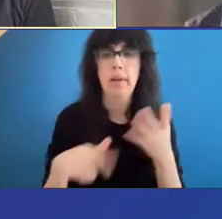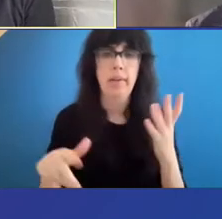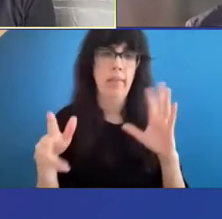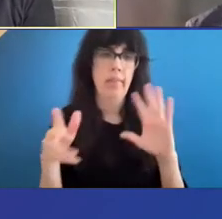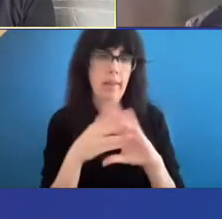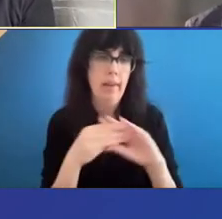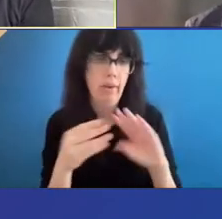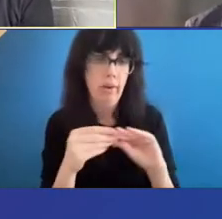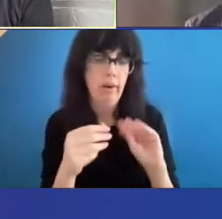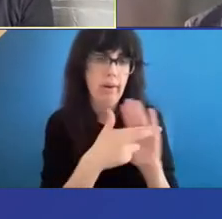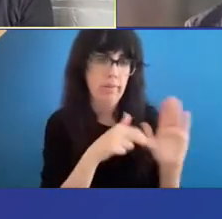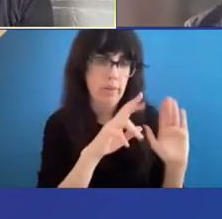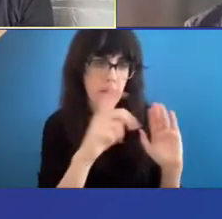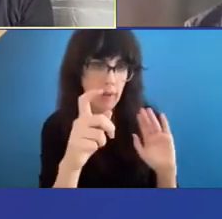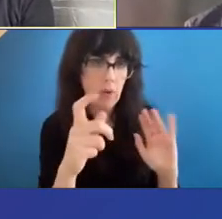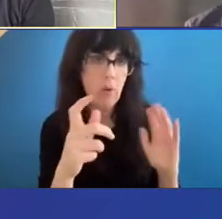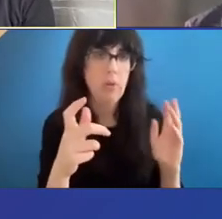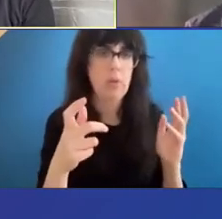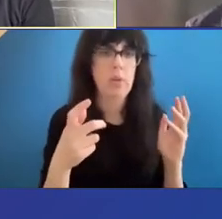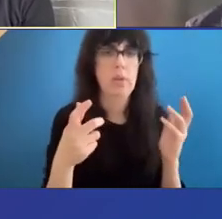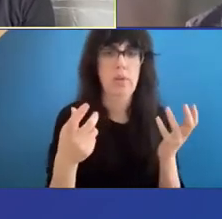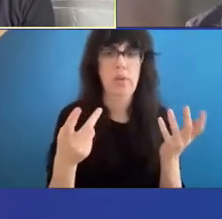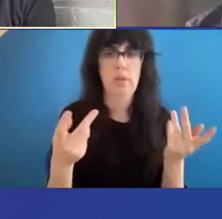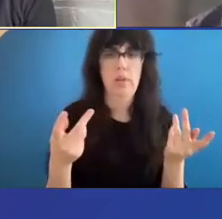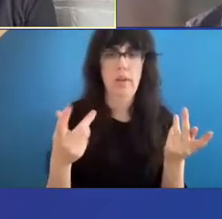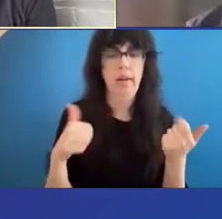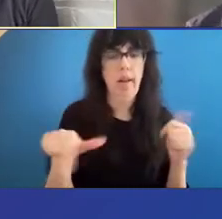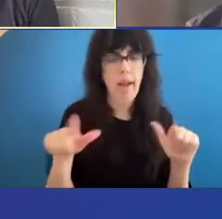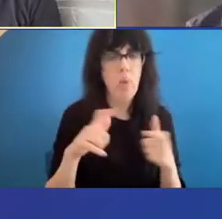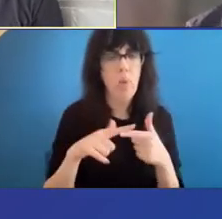in from here to create our future together.